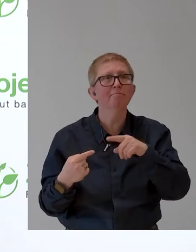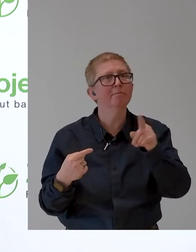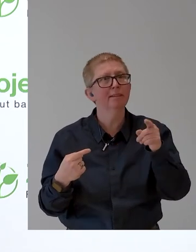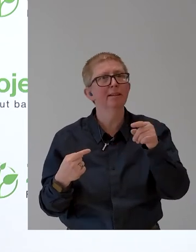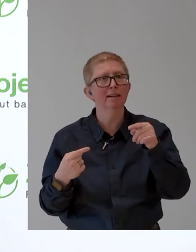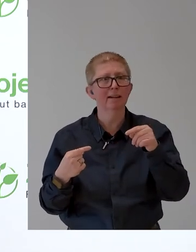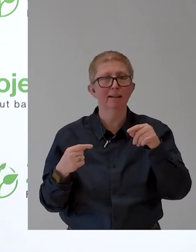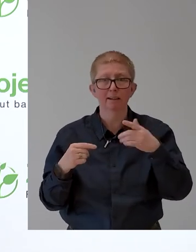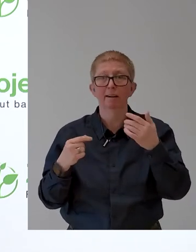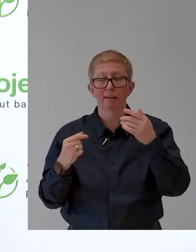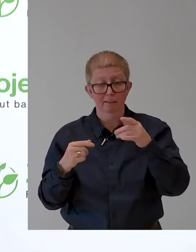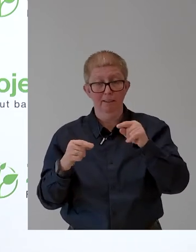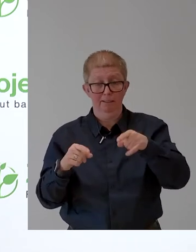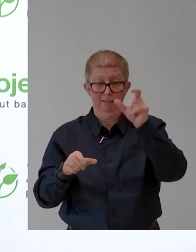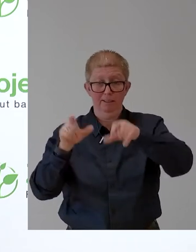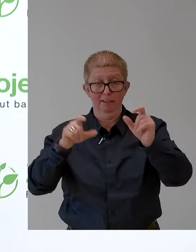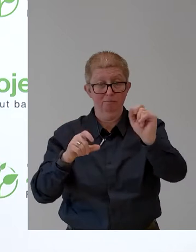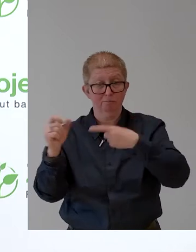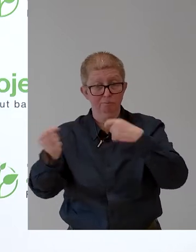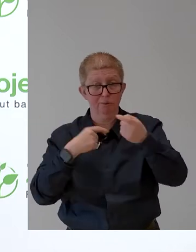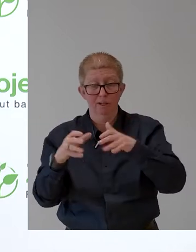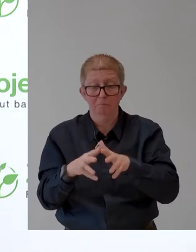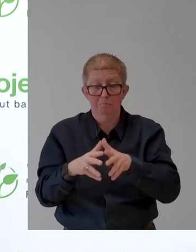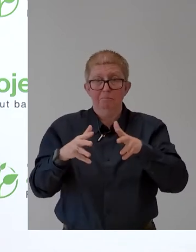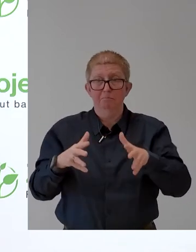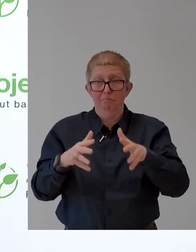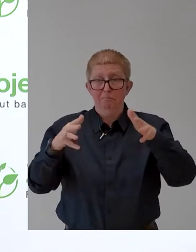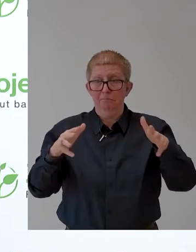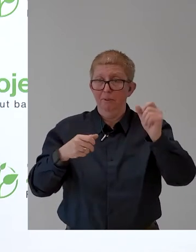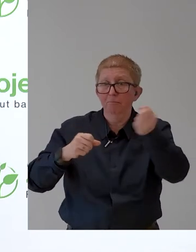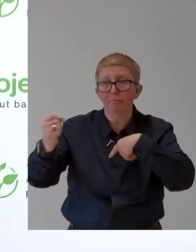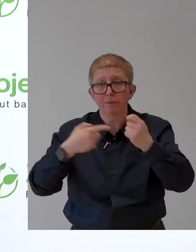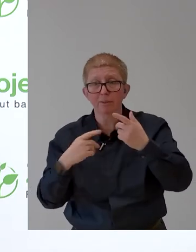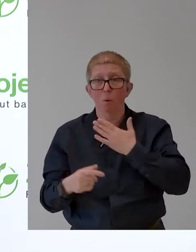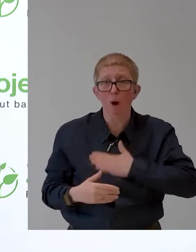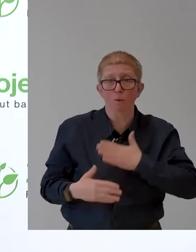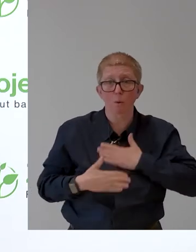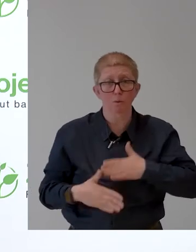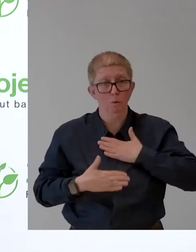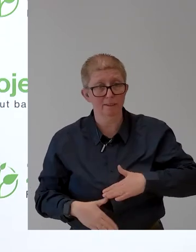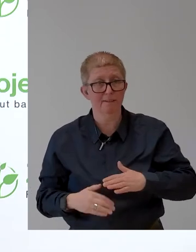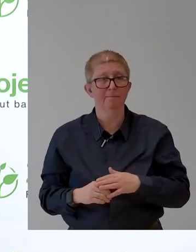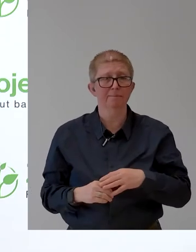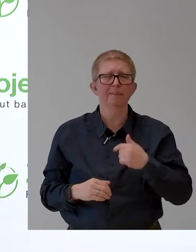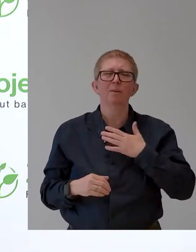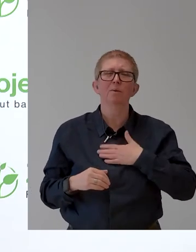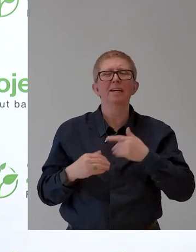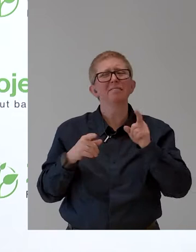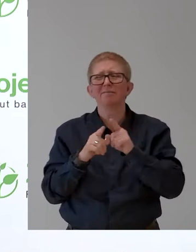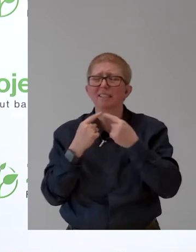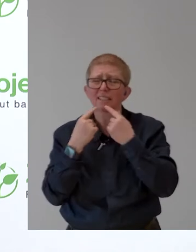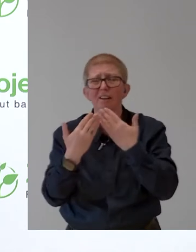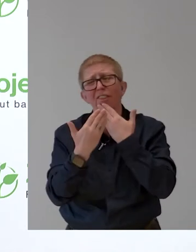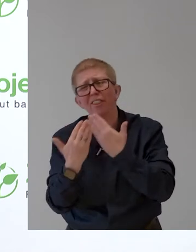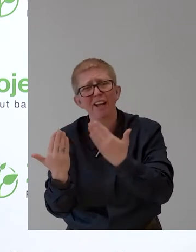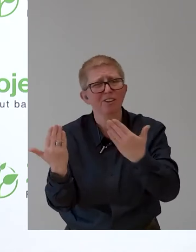this year. And at this point, I want to thank the people and the team of the World Summit Awards who lent, basically, us their